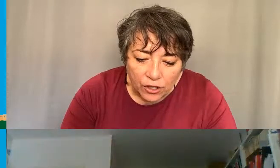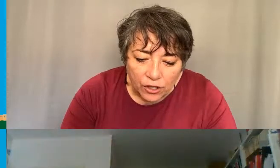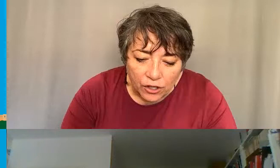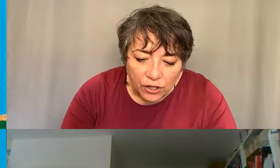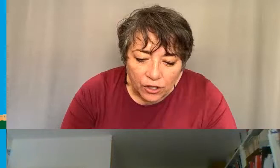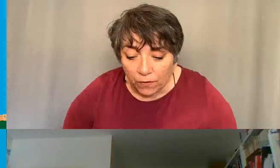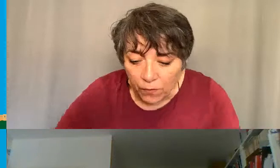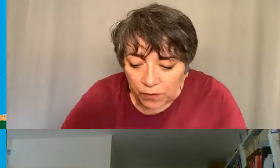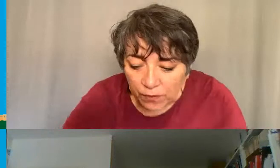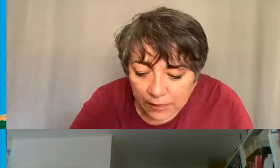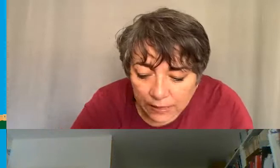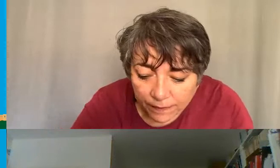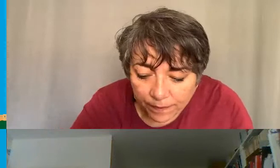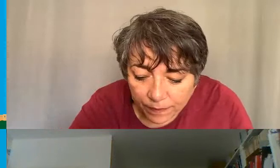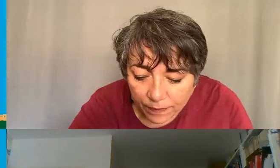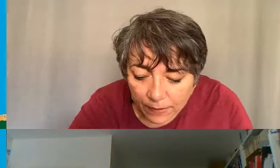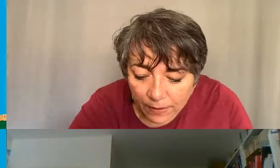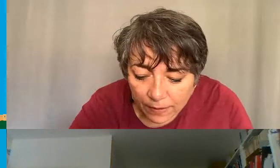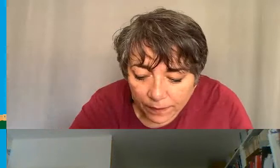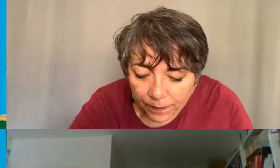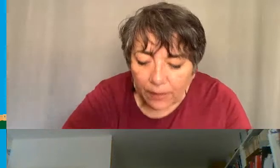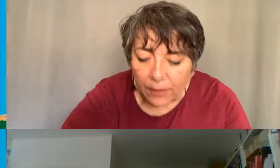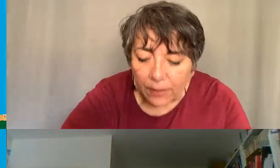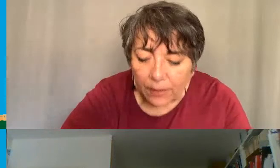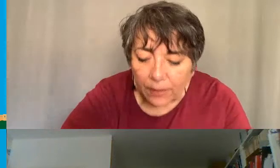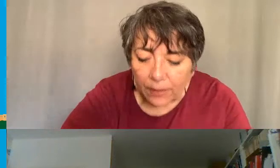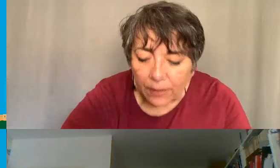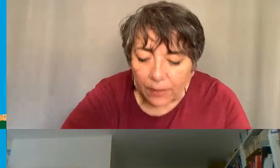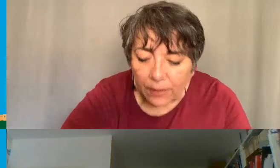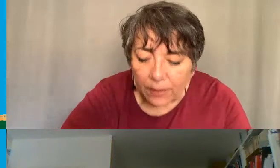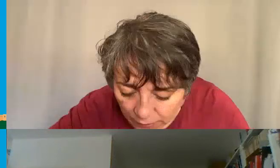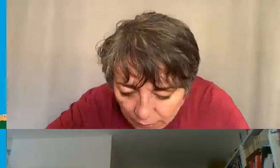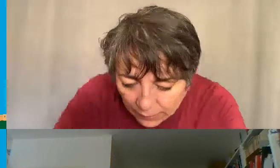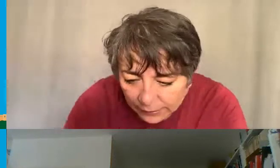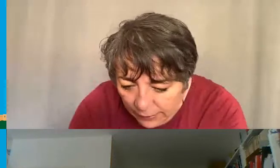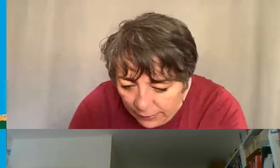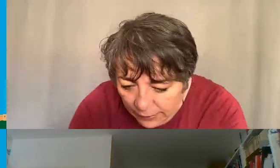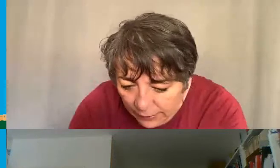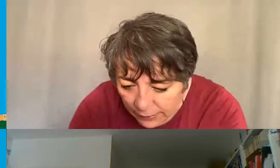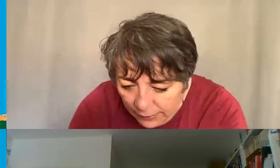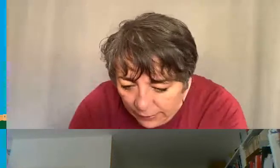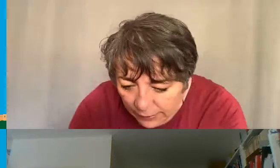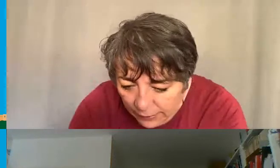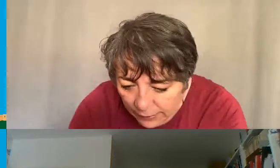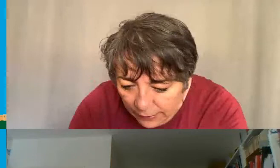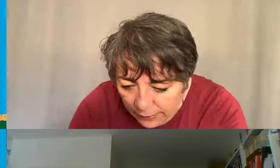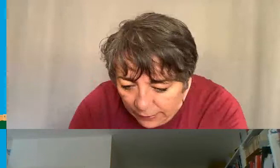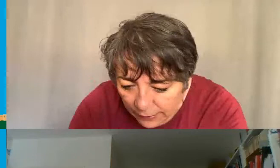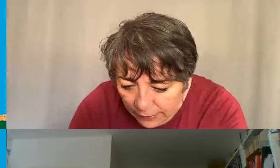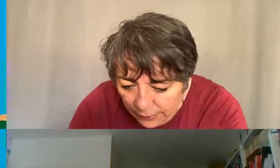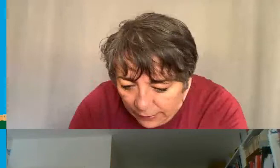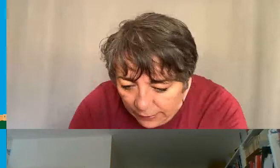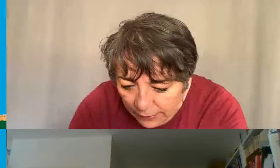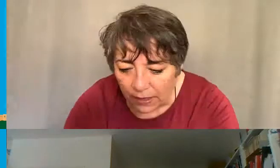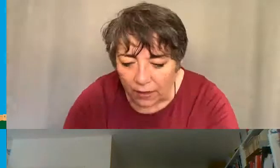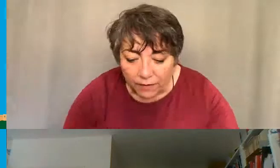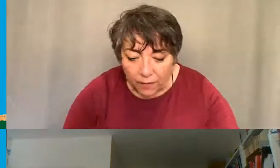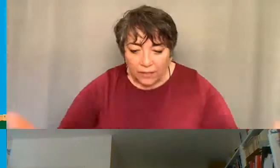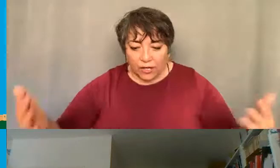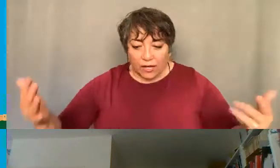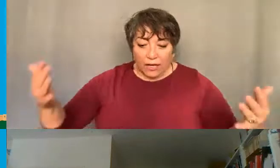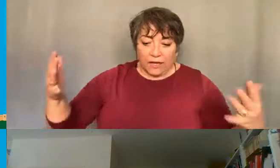central person for every 14. Hang on. Somebody came in the